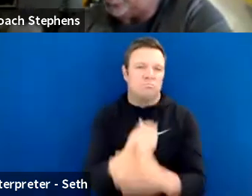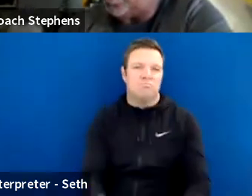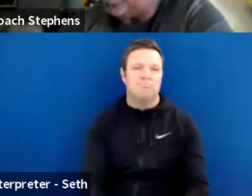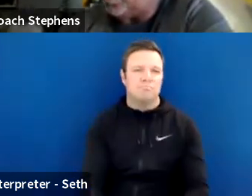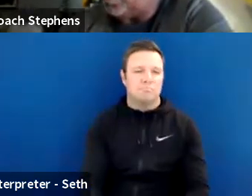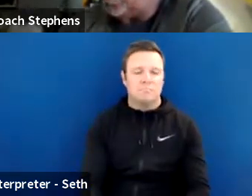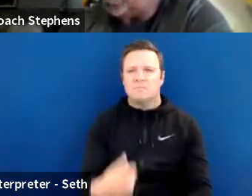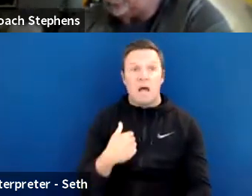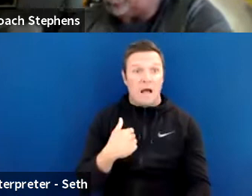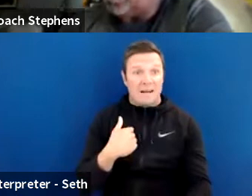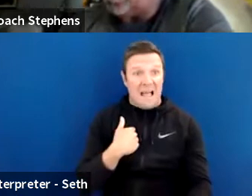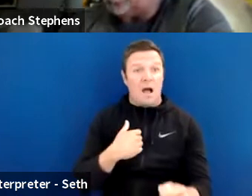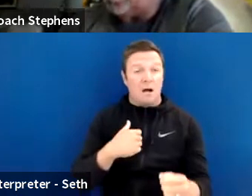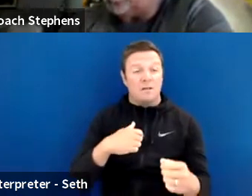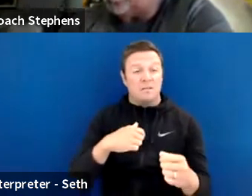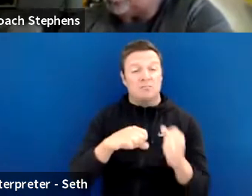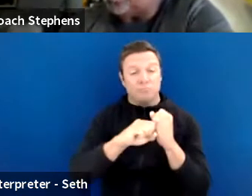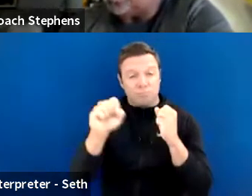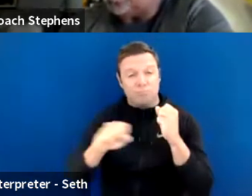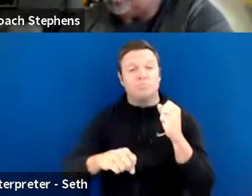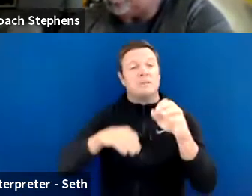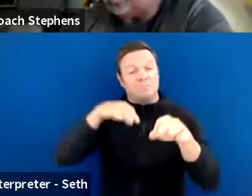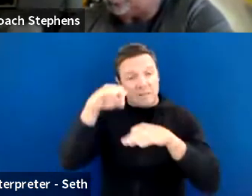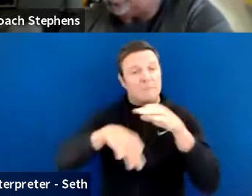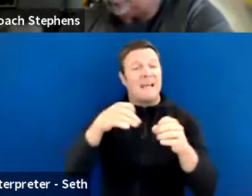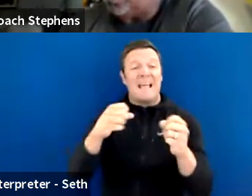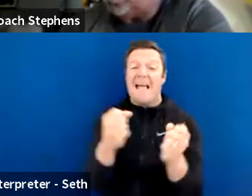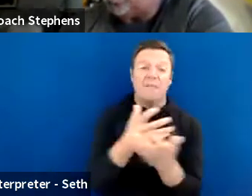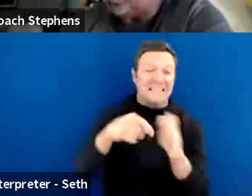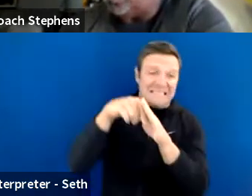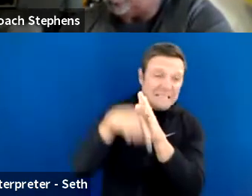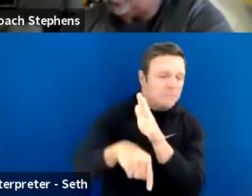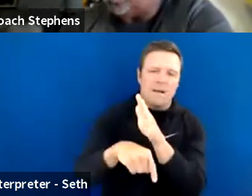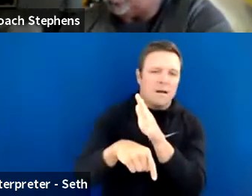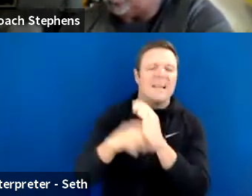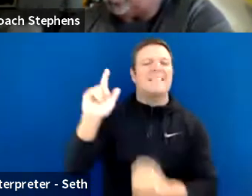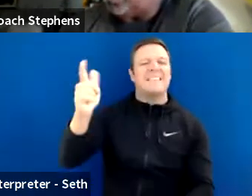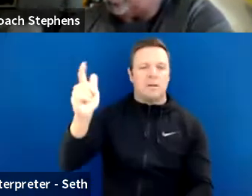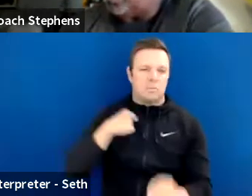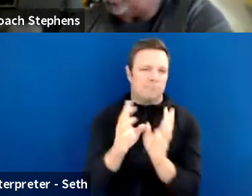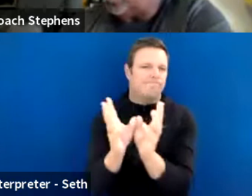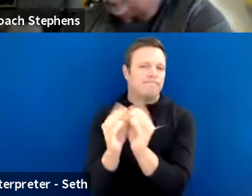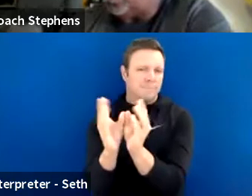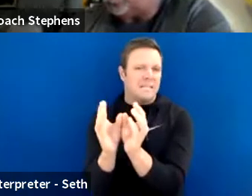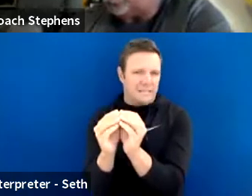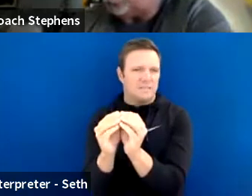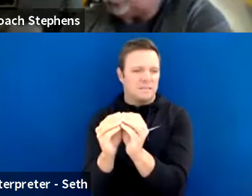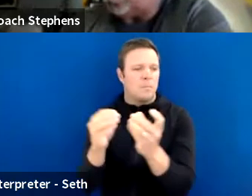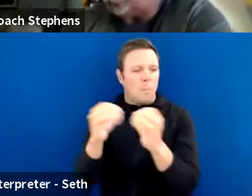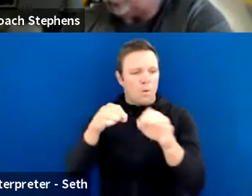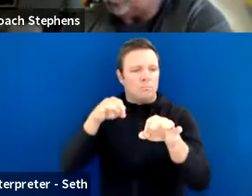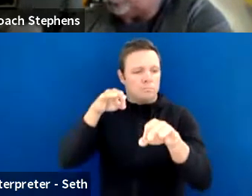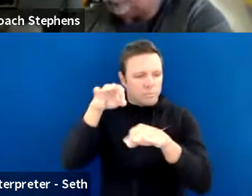the advanced features right now. Please attend those sessions if you're interested and you want to take your Zoom up to the pro